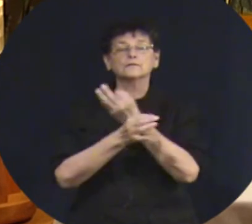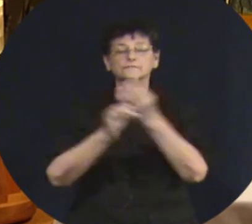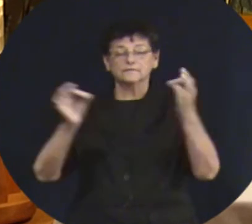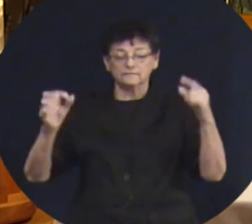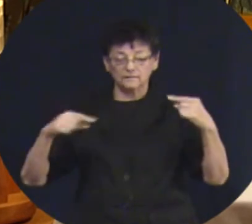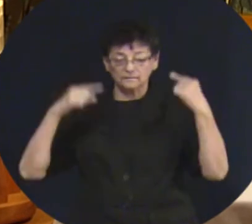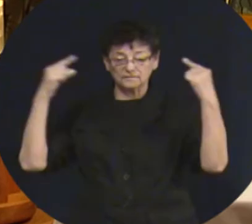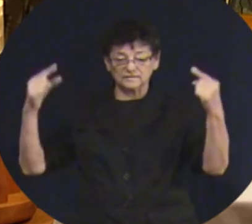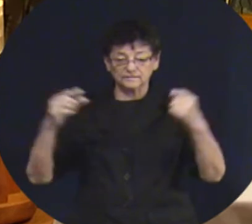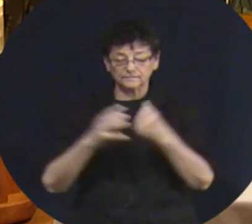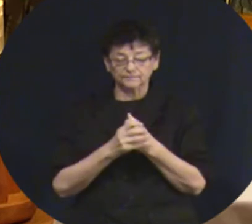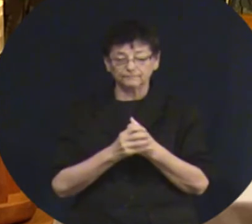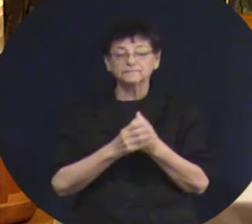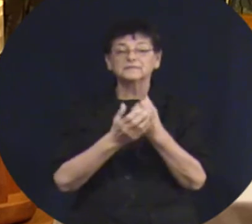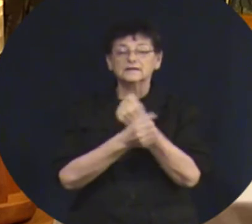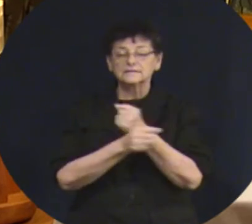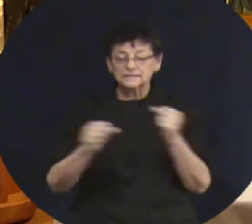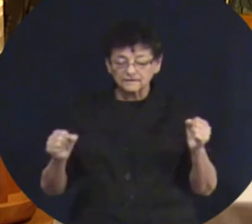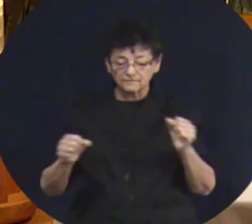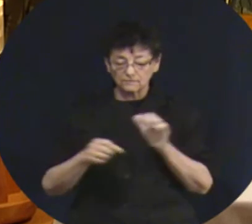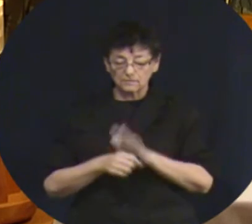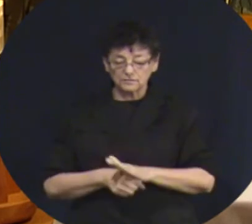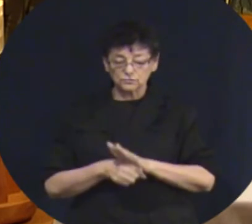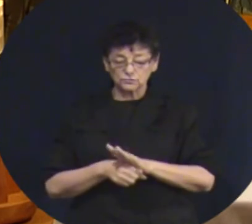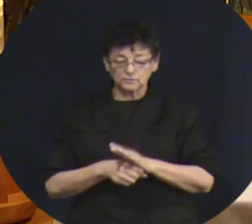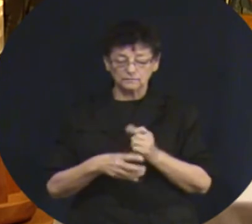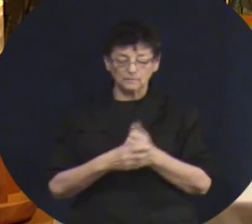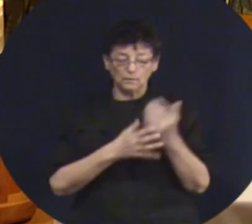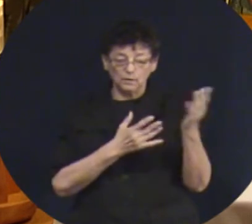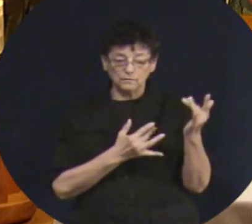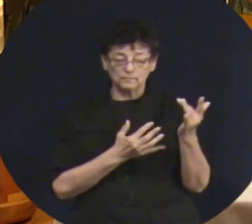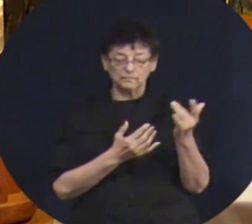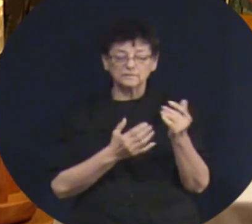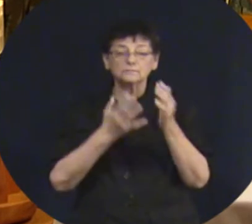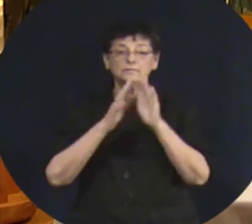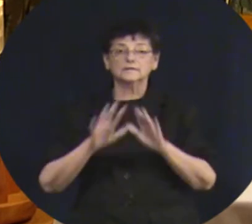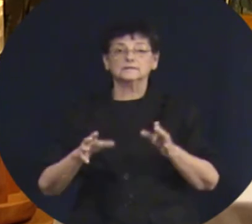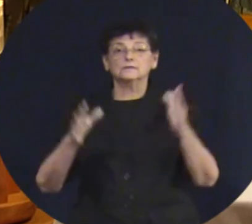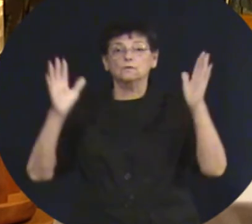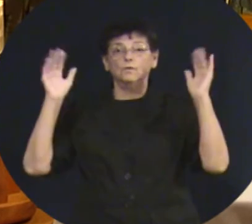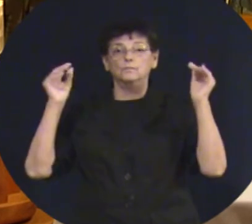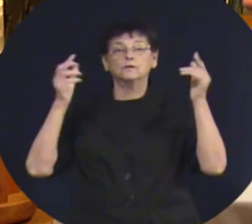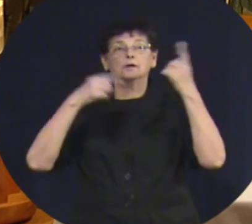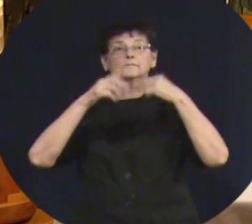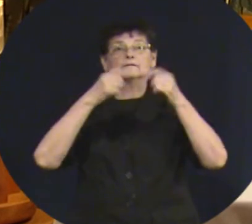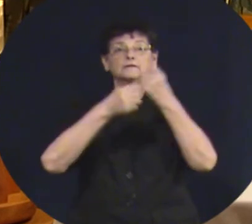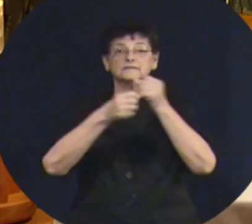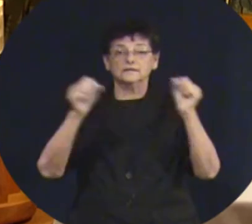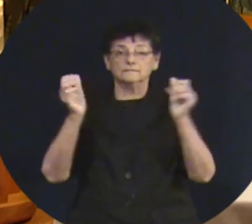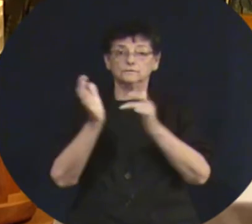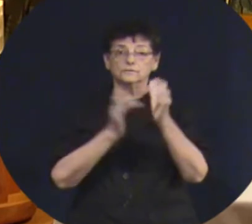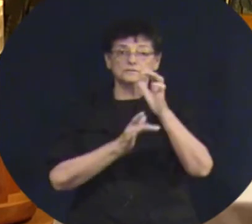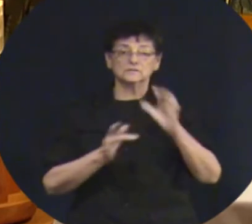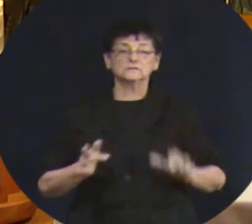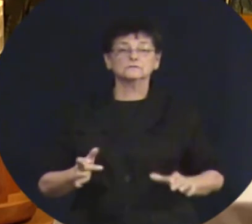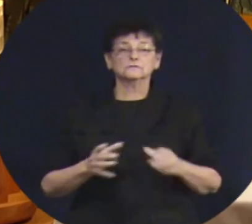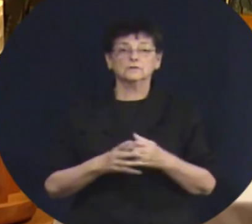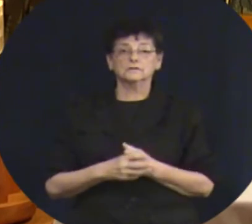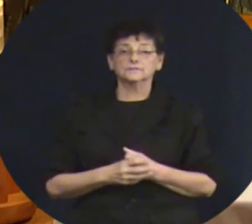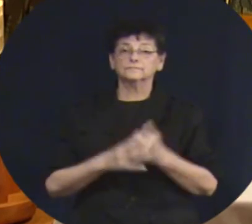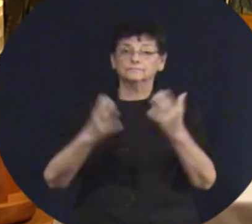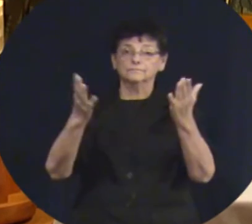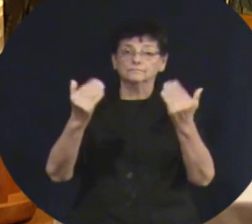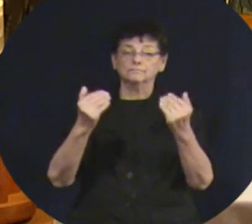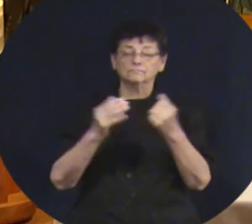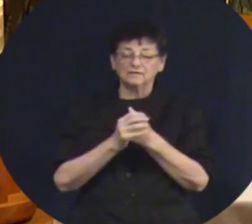from sin and safe from all distress, as we await the blessed hope and the coming of our Savior, Jesus